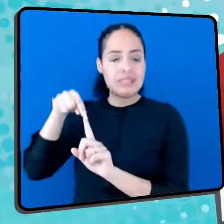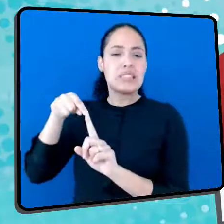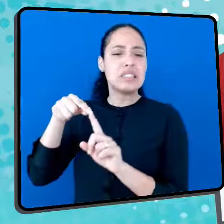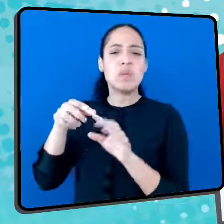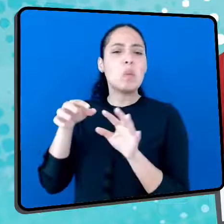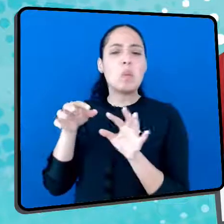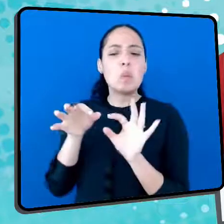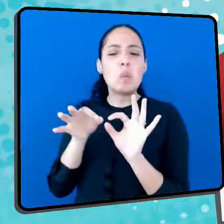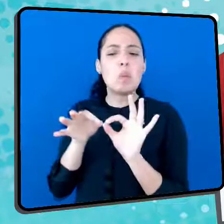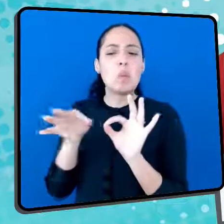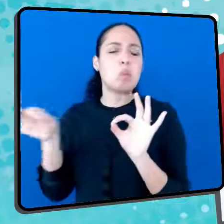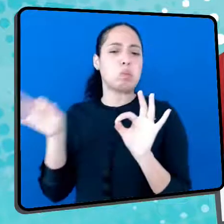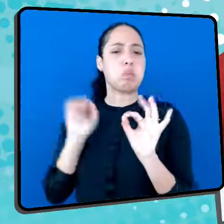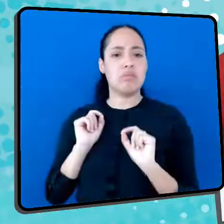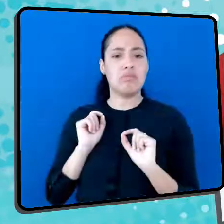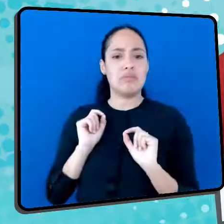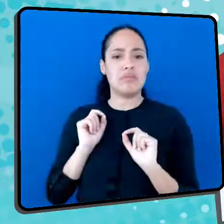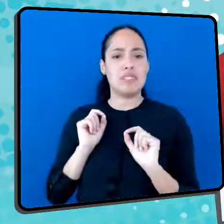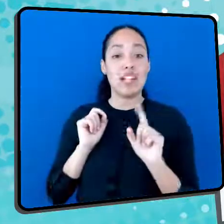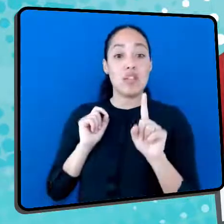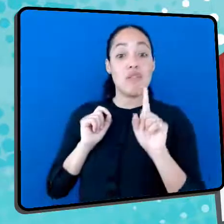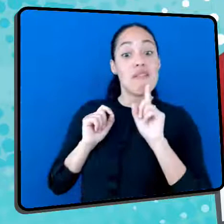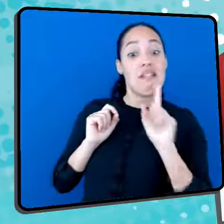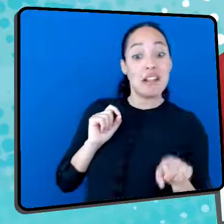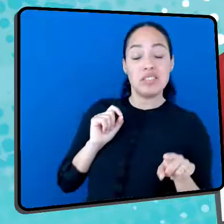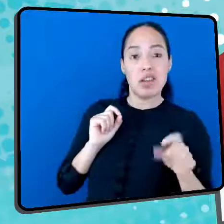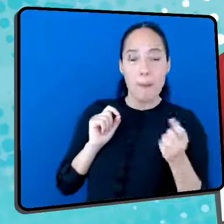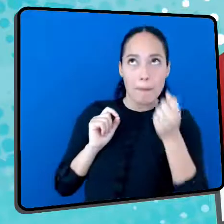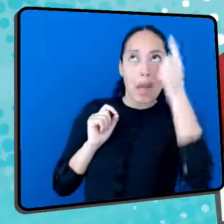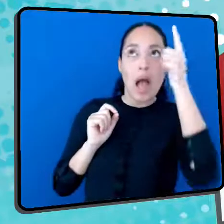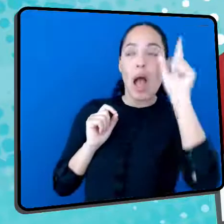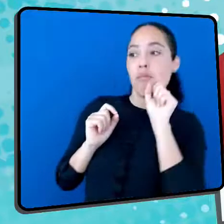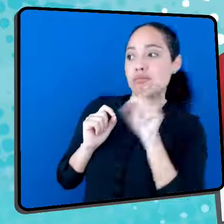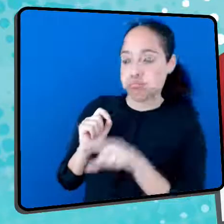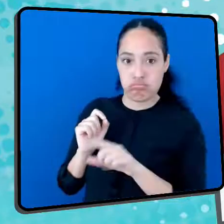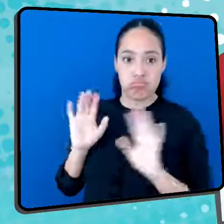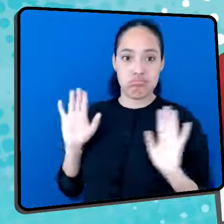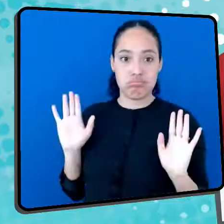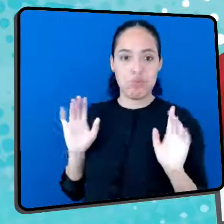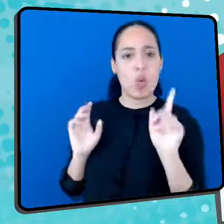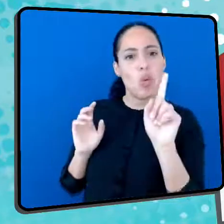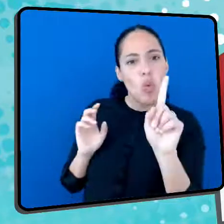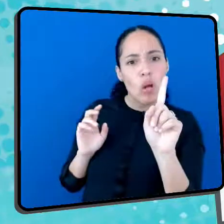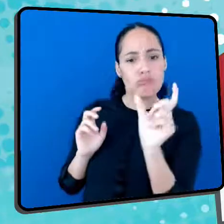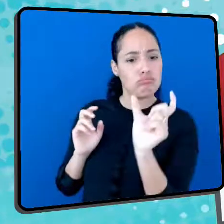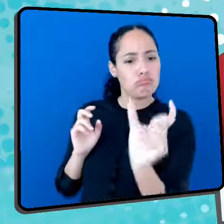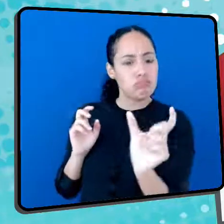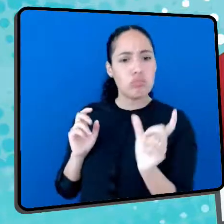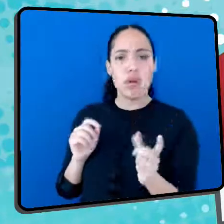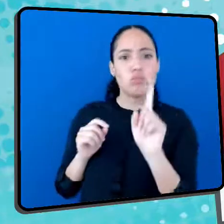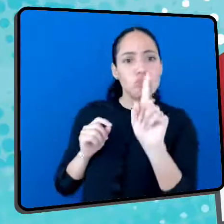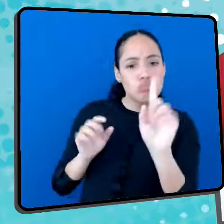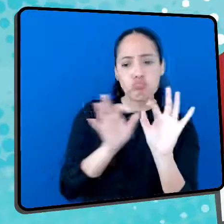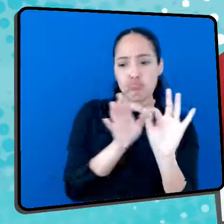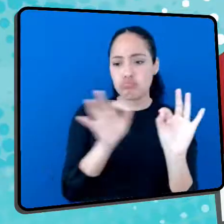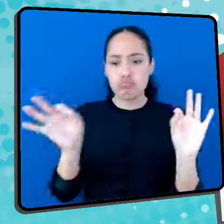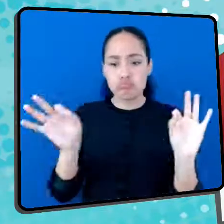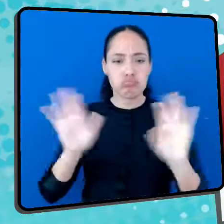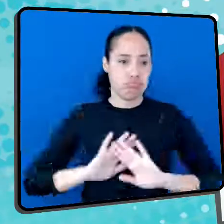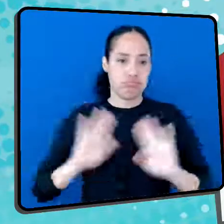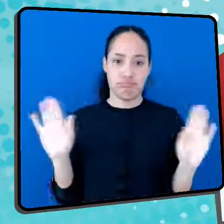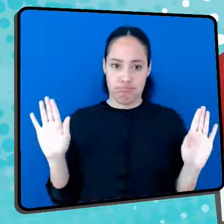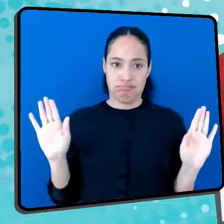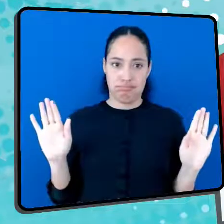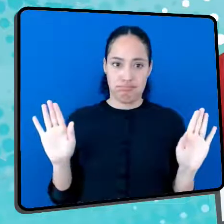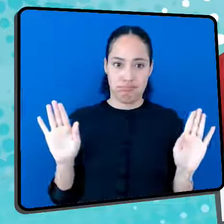thing that comes to mind. If you can keep it to either a word or tops a sentence, that we would really